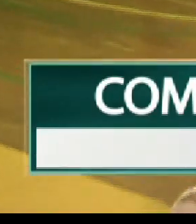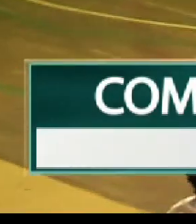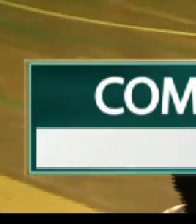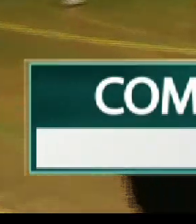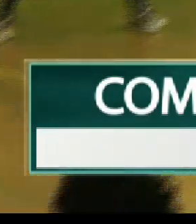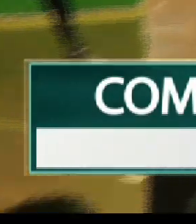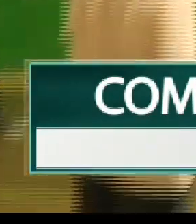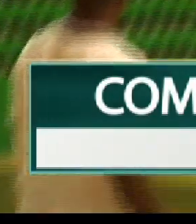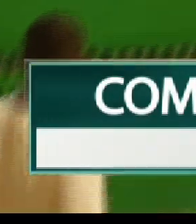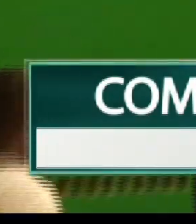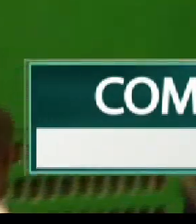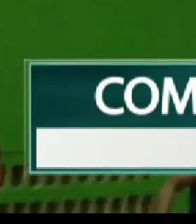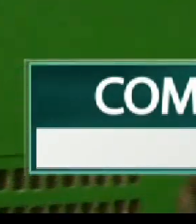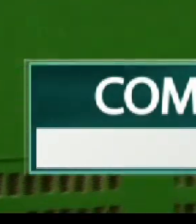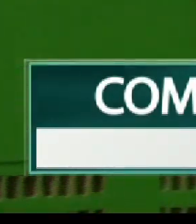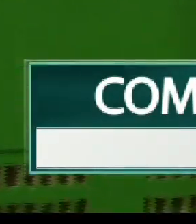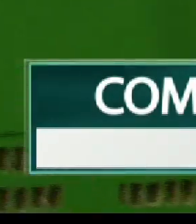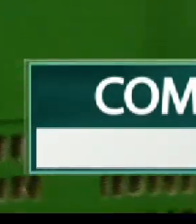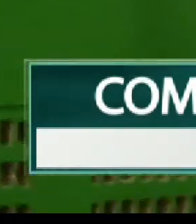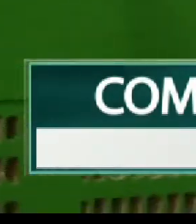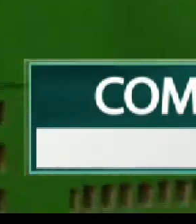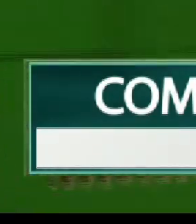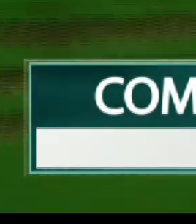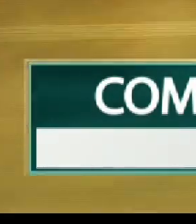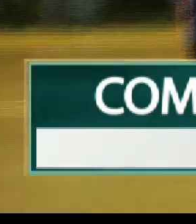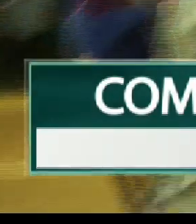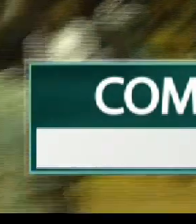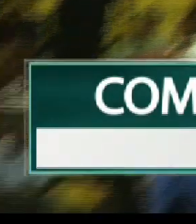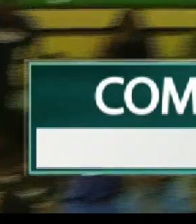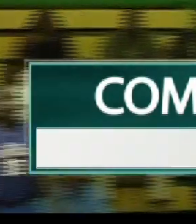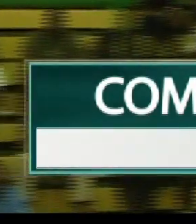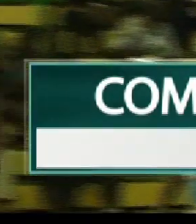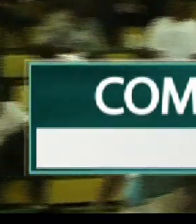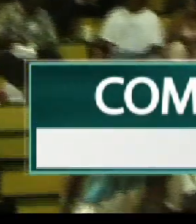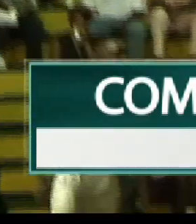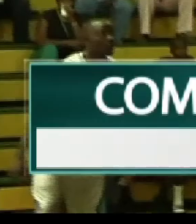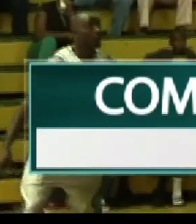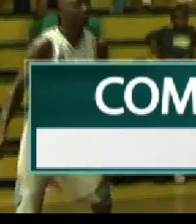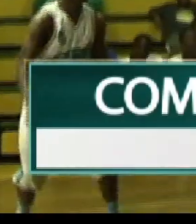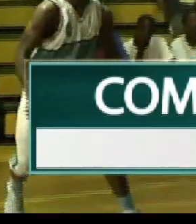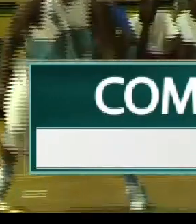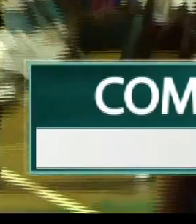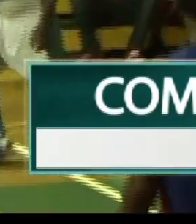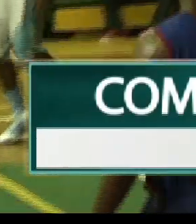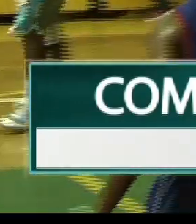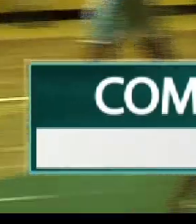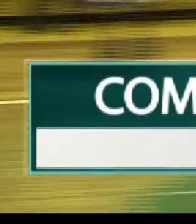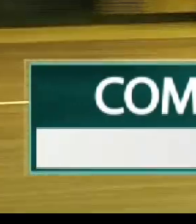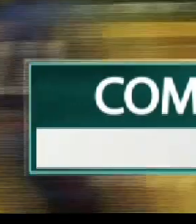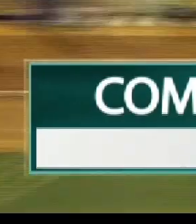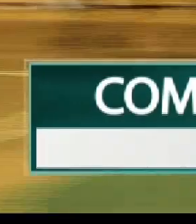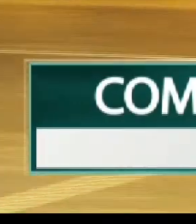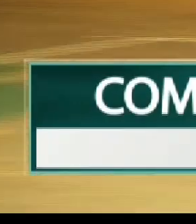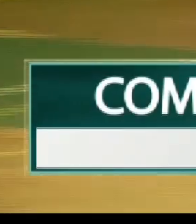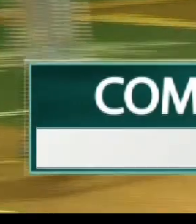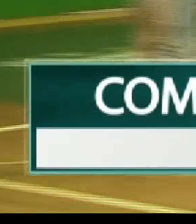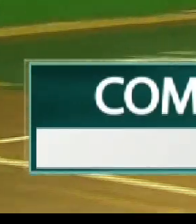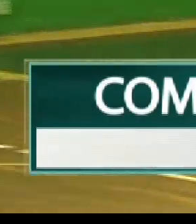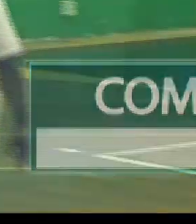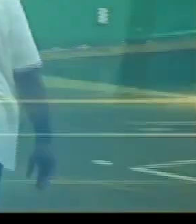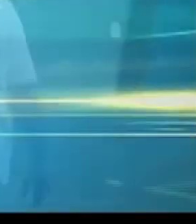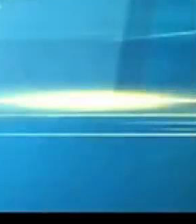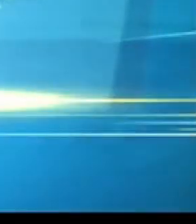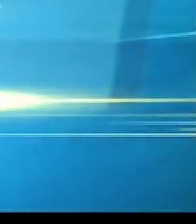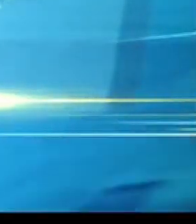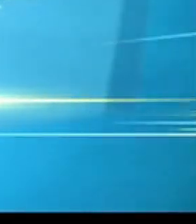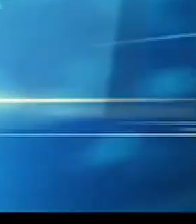And in sports, police hit the gym looking for a win. We've got Government League highlights coming up. You're watching the Bahamas Tonight.